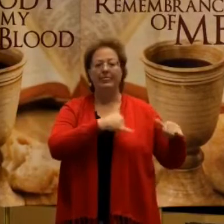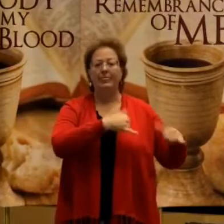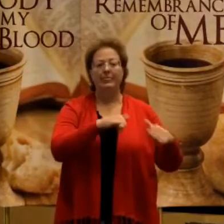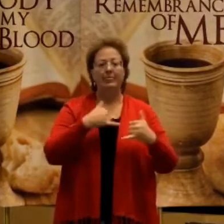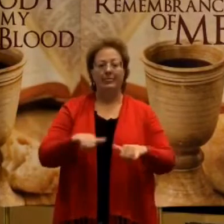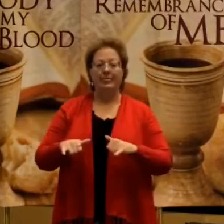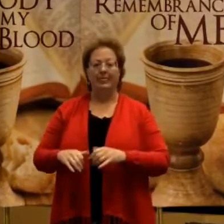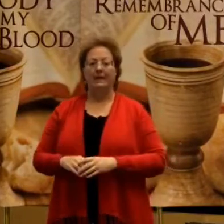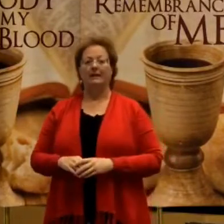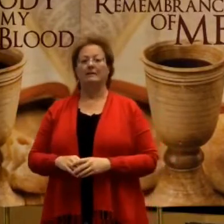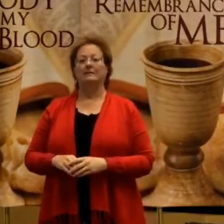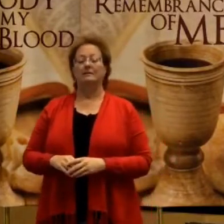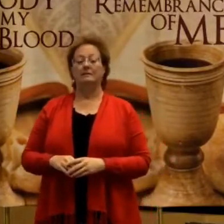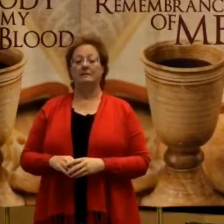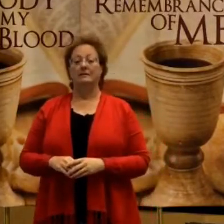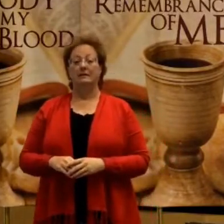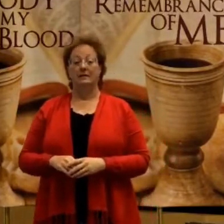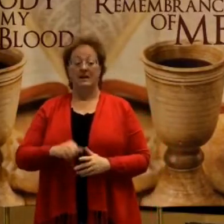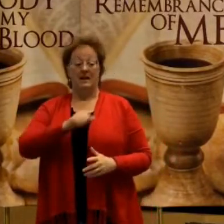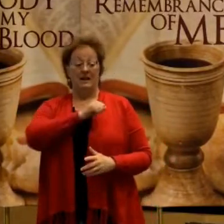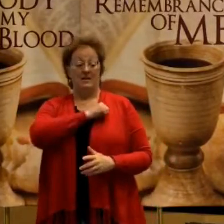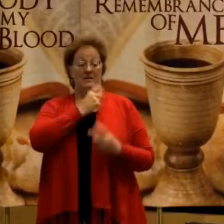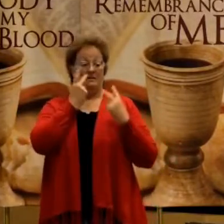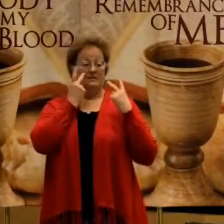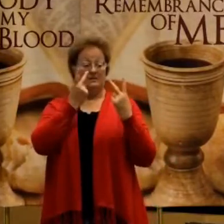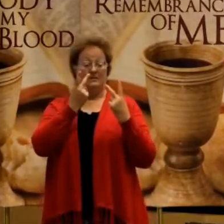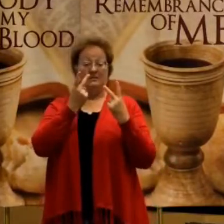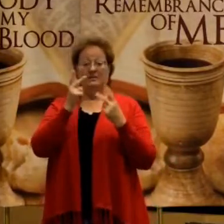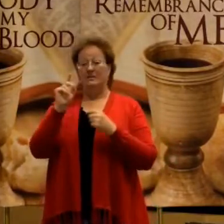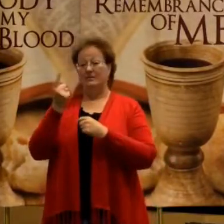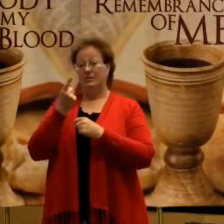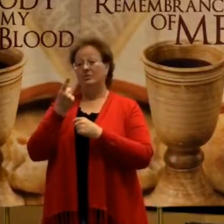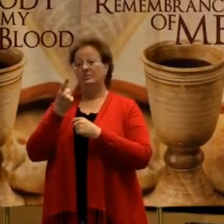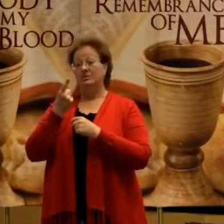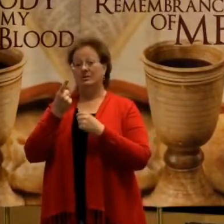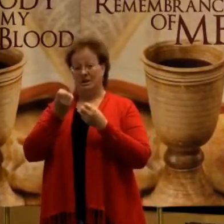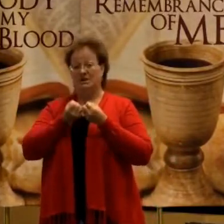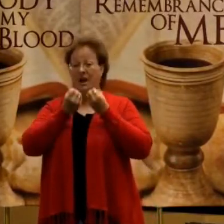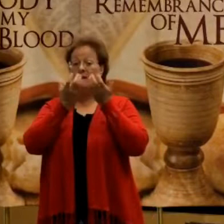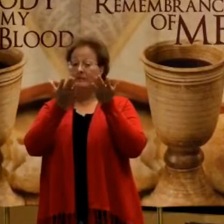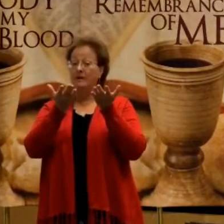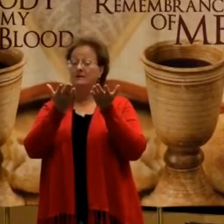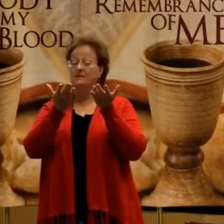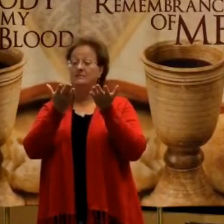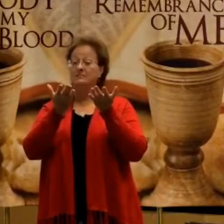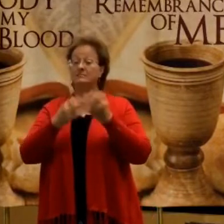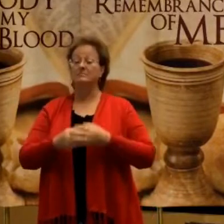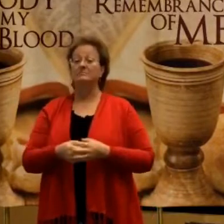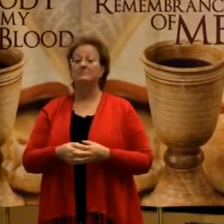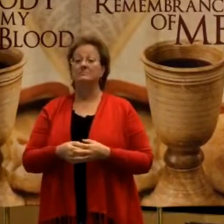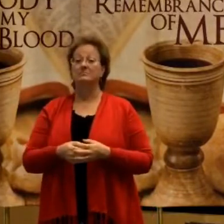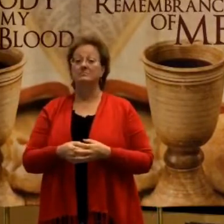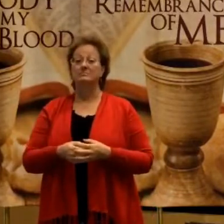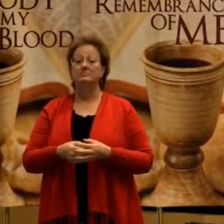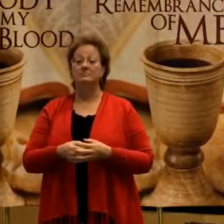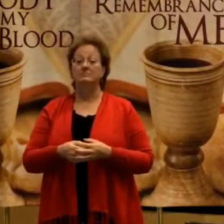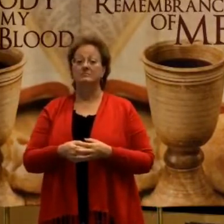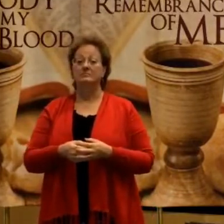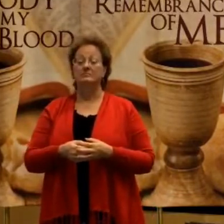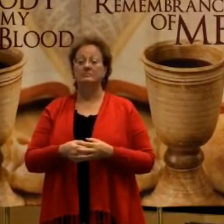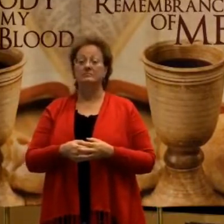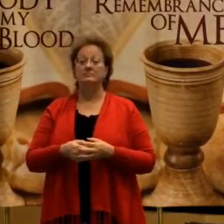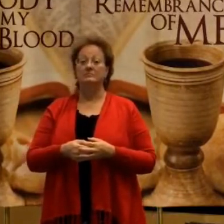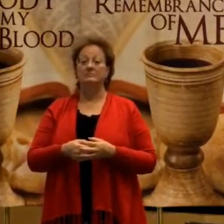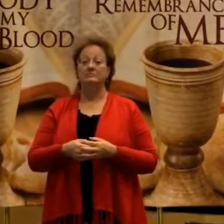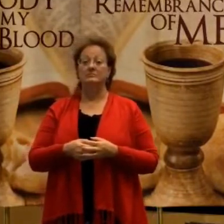Aaron was maybe relieved when he saw their first actions. They sacrificed burnt offerings and presented